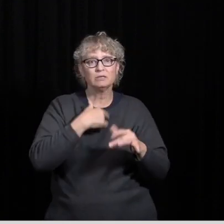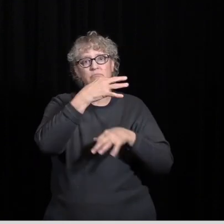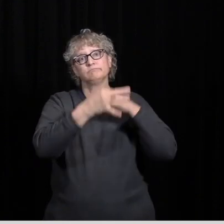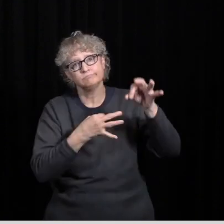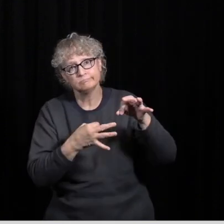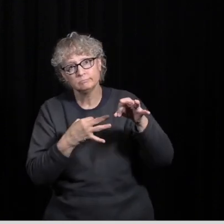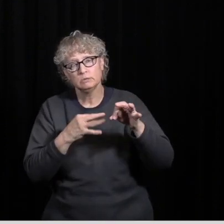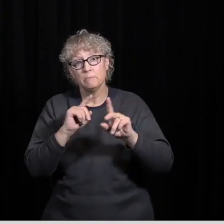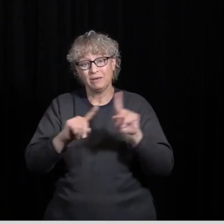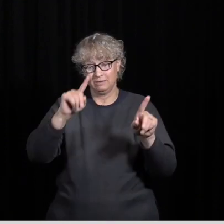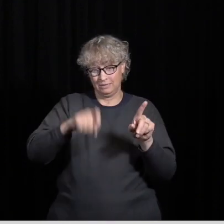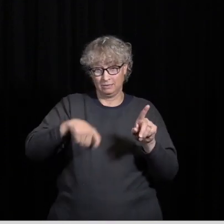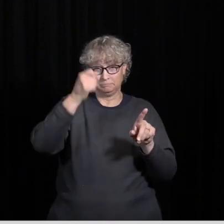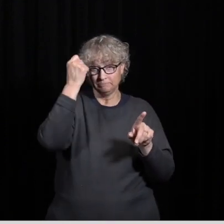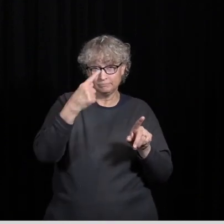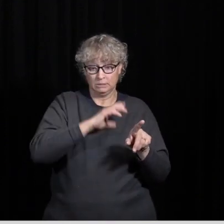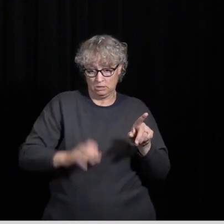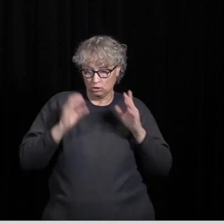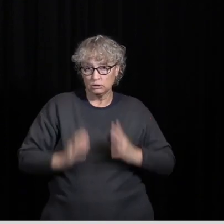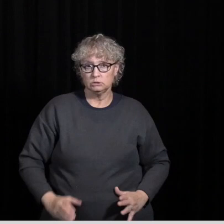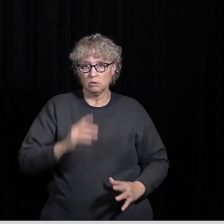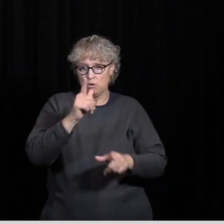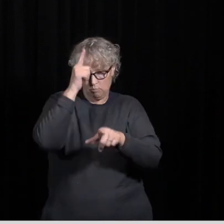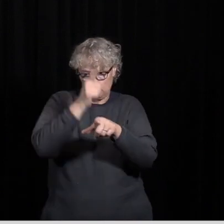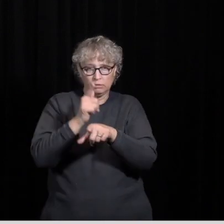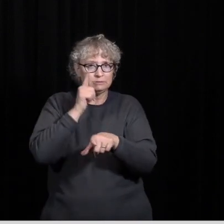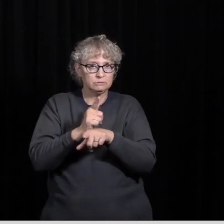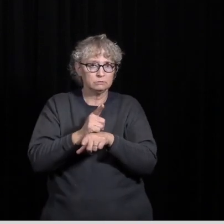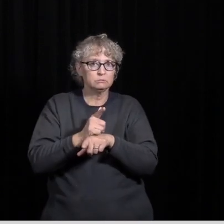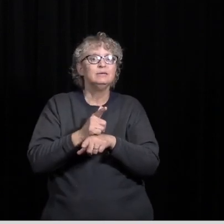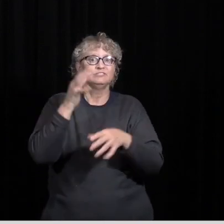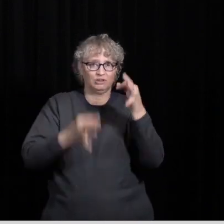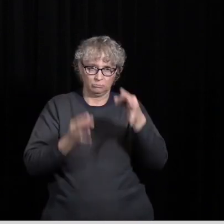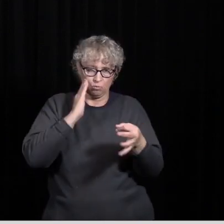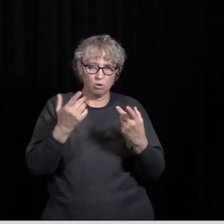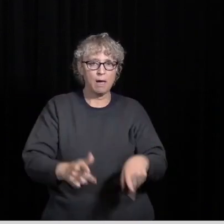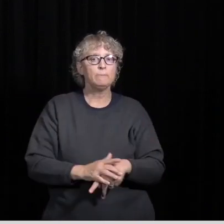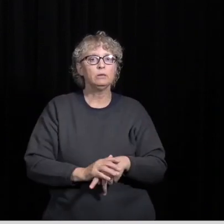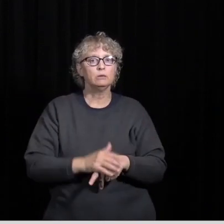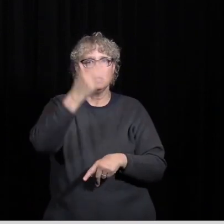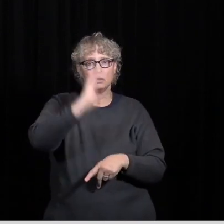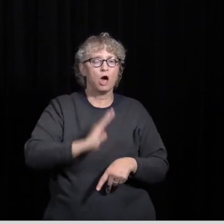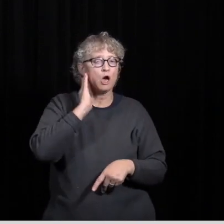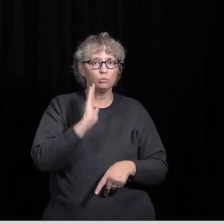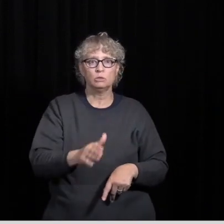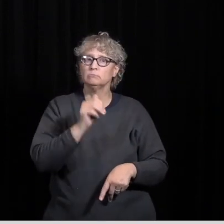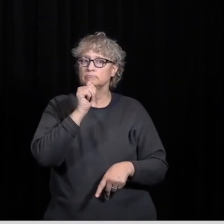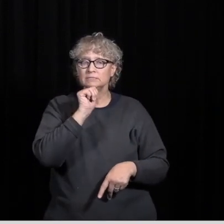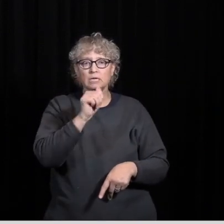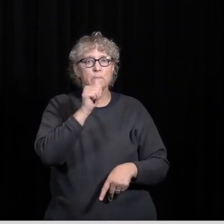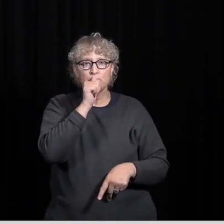Christians is that Christian, brother and sister, judgment is absolutely coming. God will not